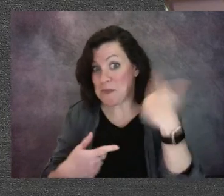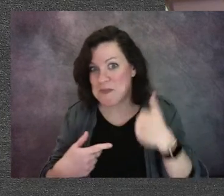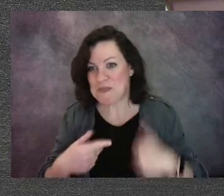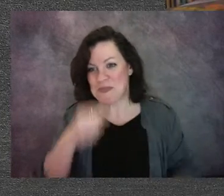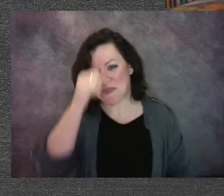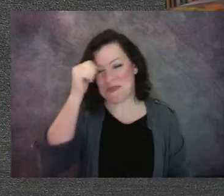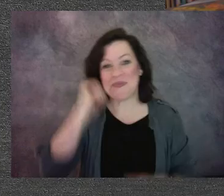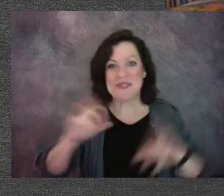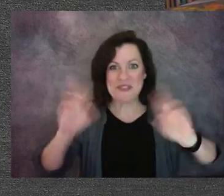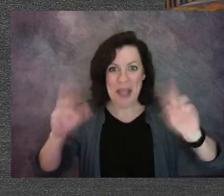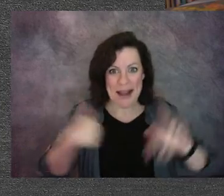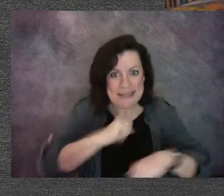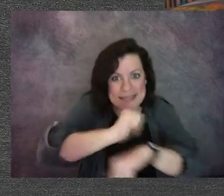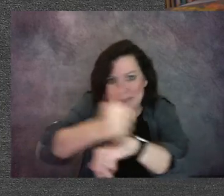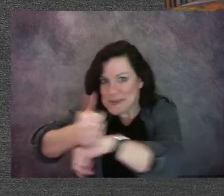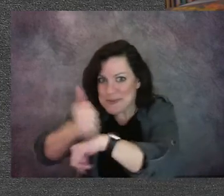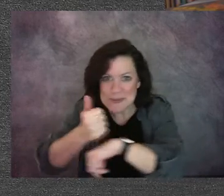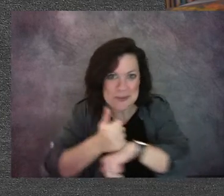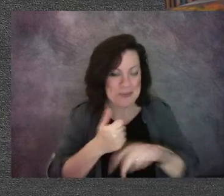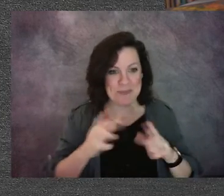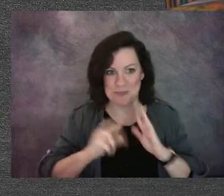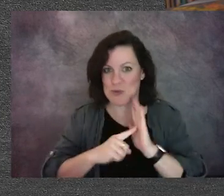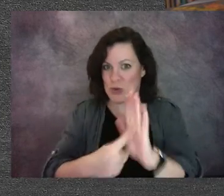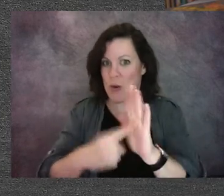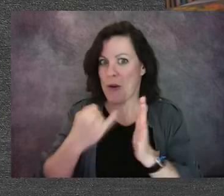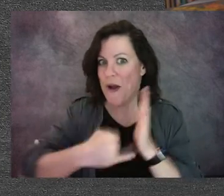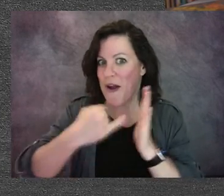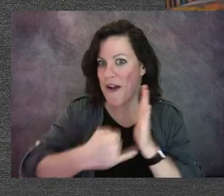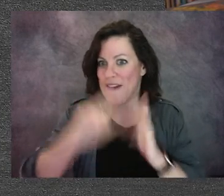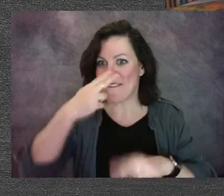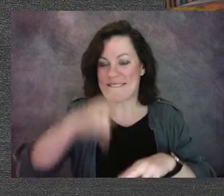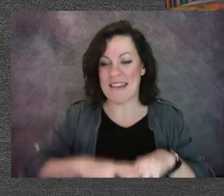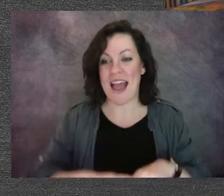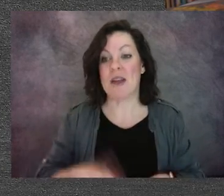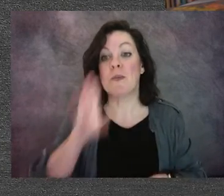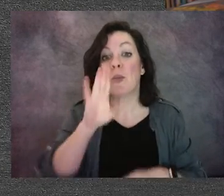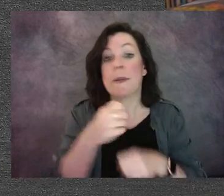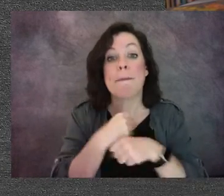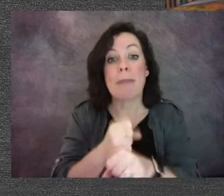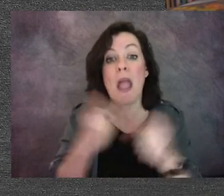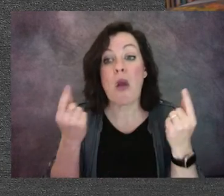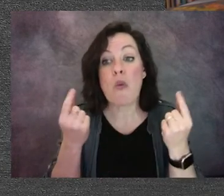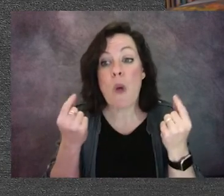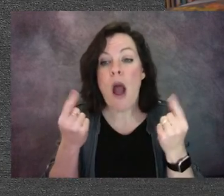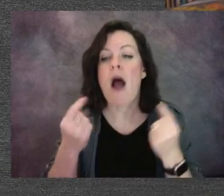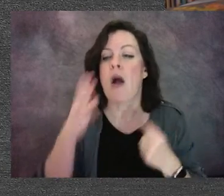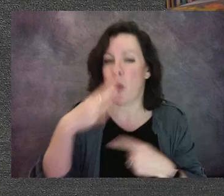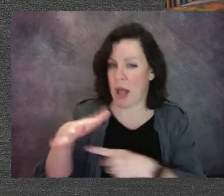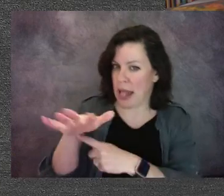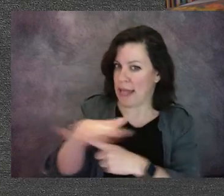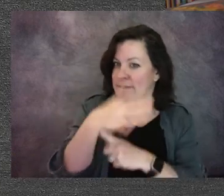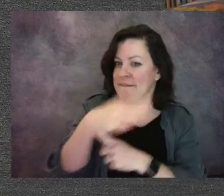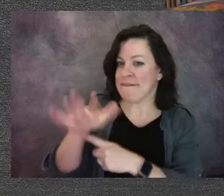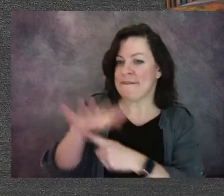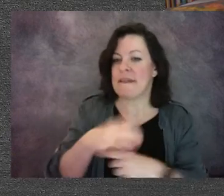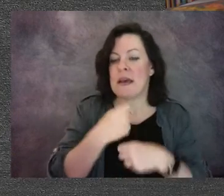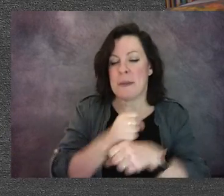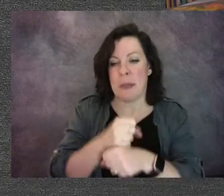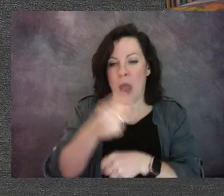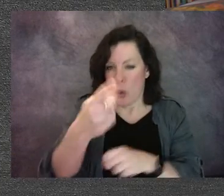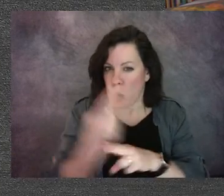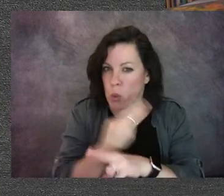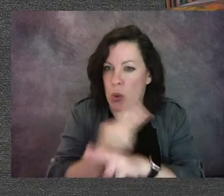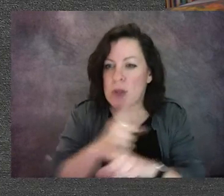back. Oh, Jean Marie, you got it all set up. Way to go. So we are going to make some